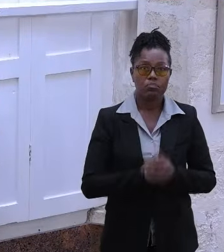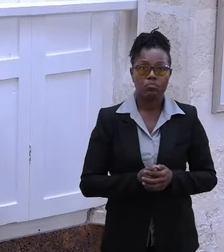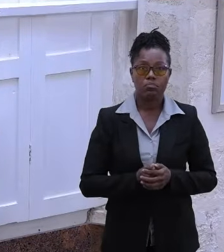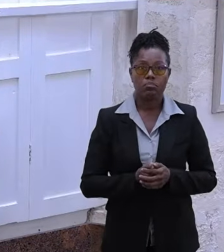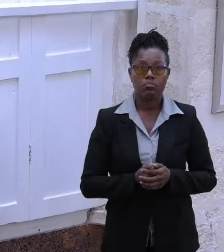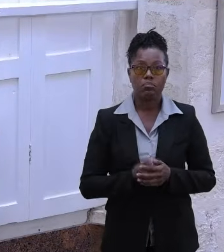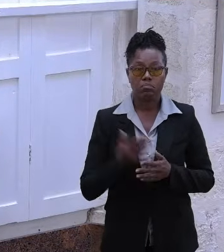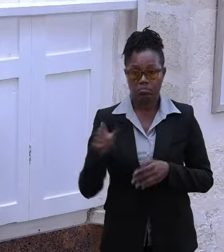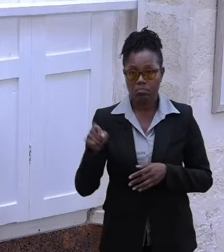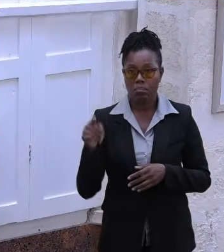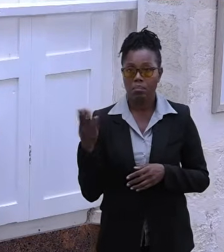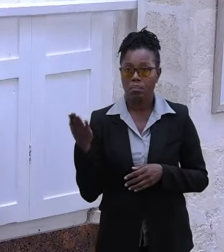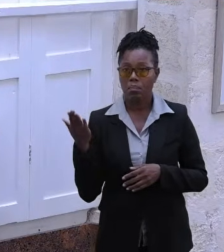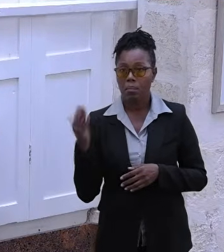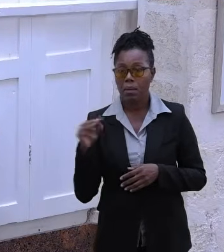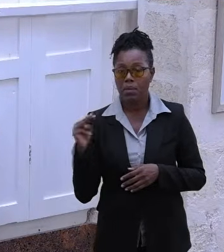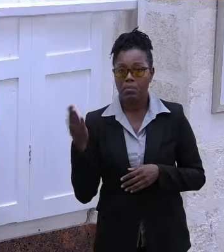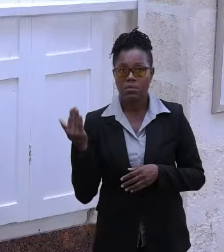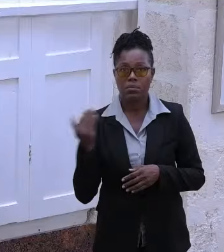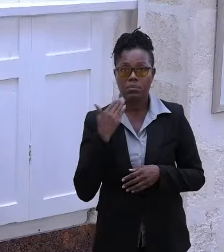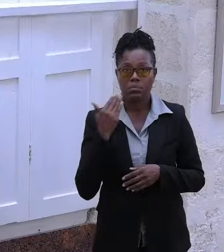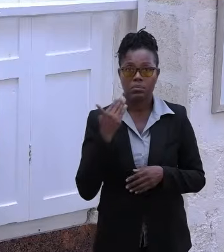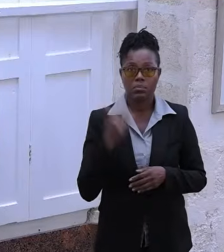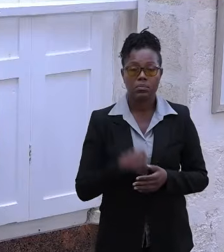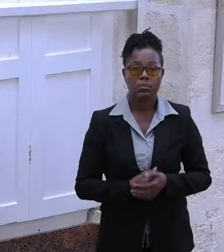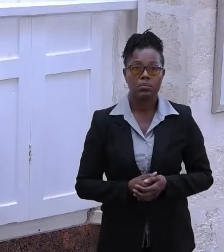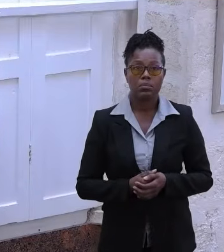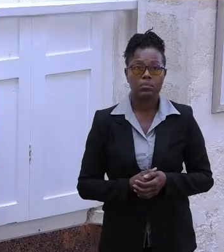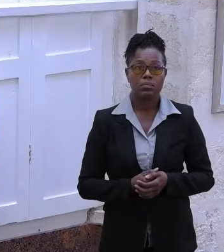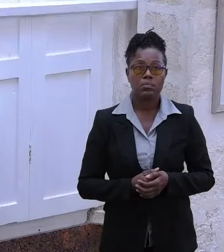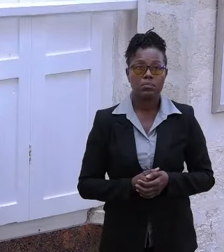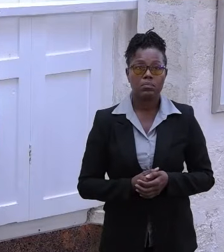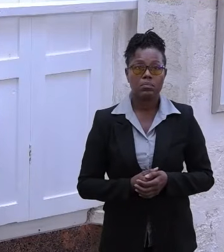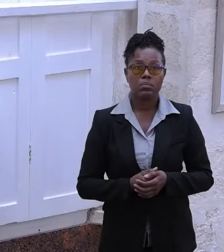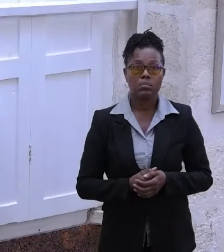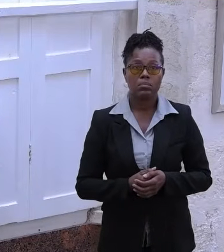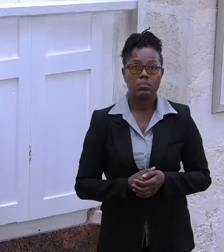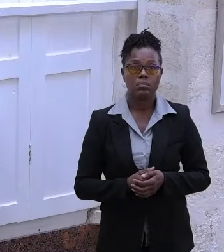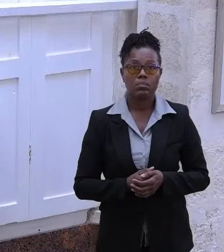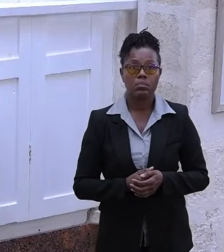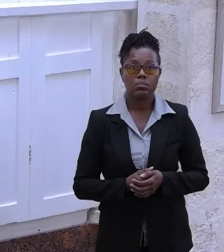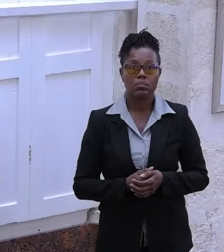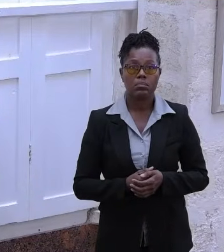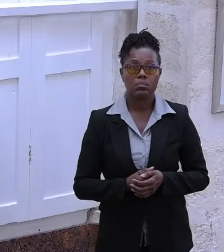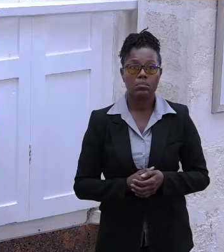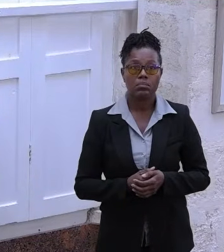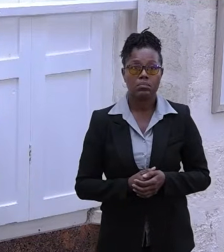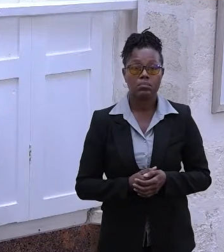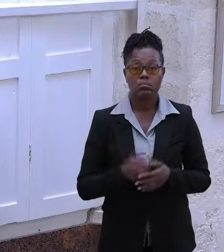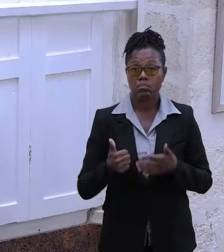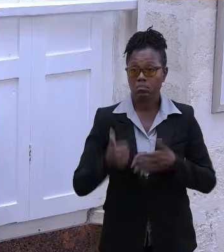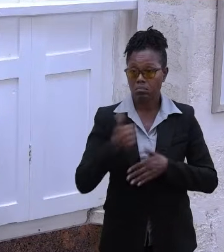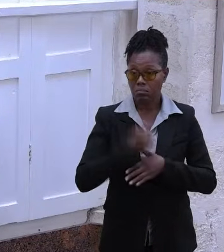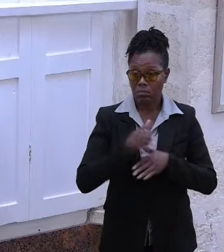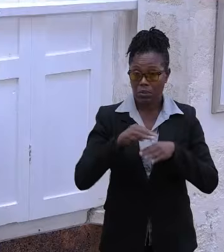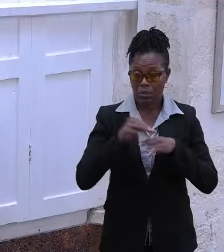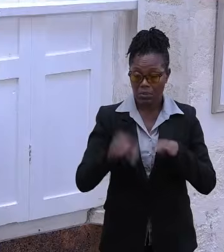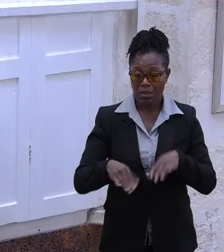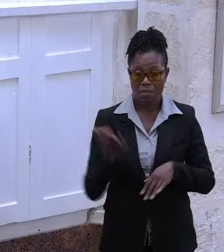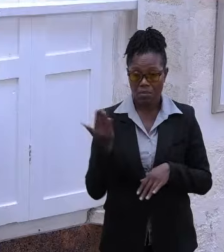Monday 15th. Thank you. Yes. Minister Senior Minister said the 15th,